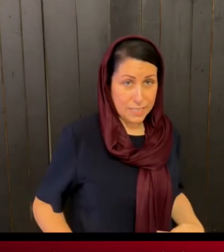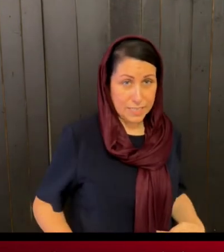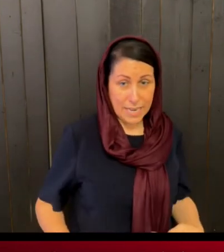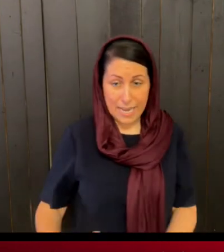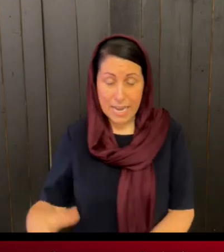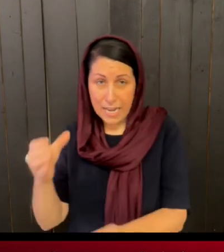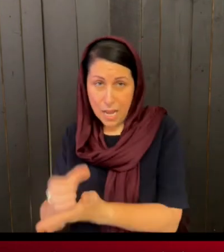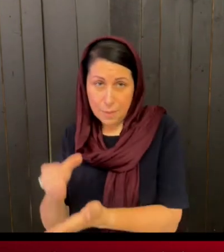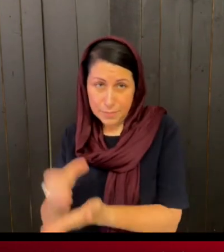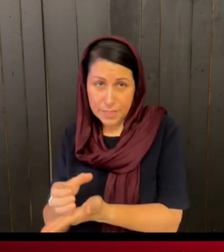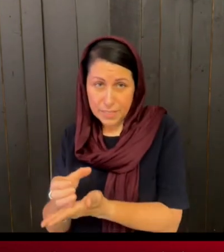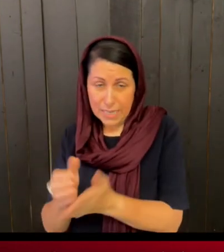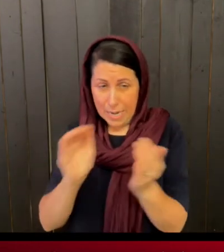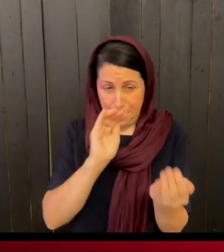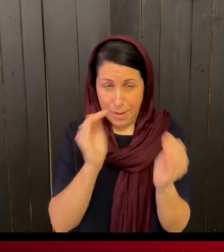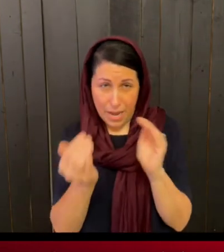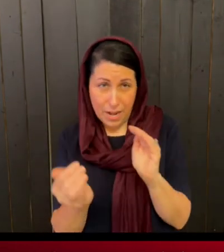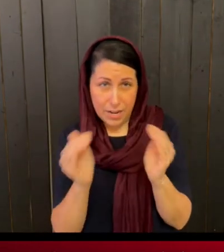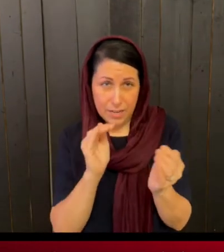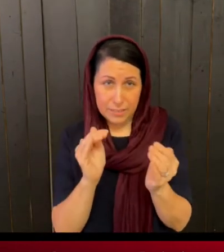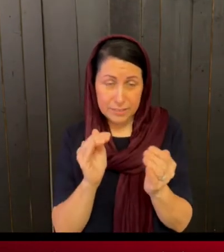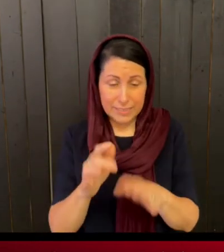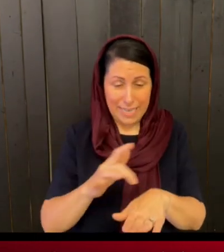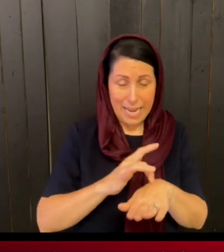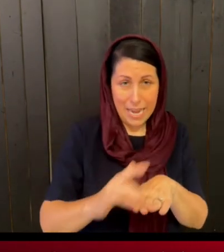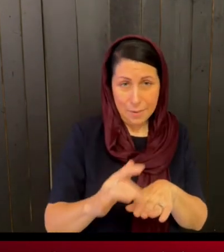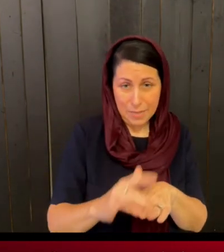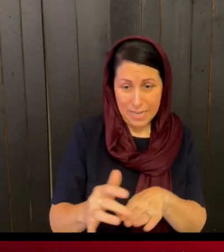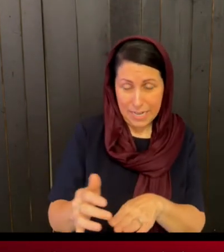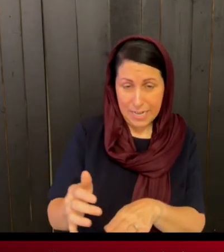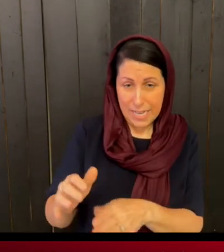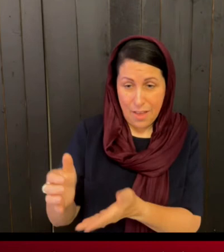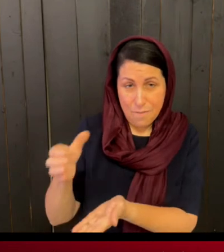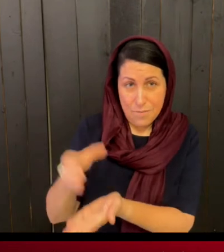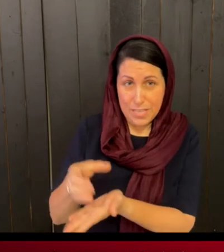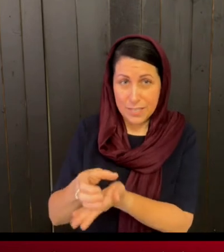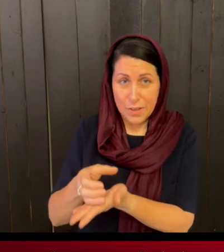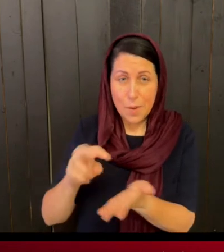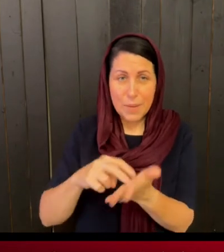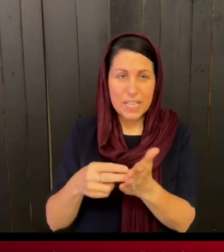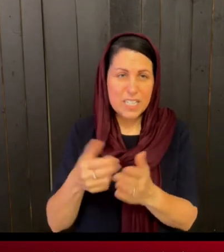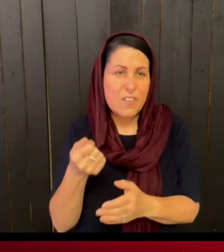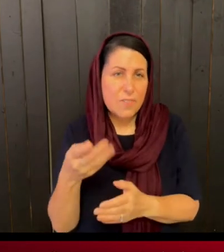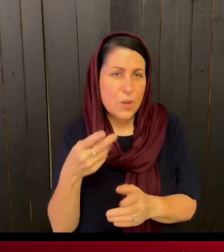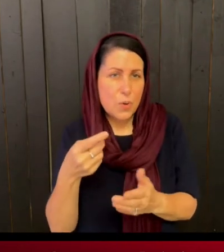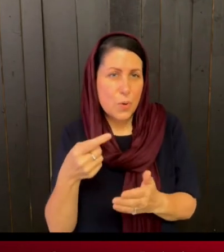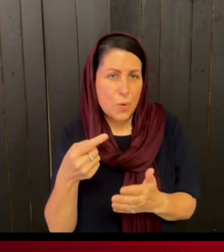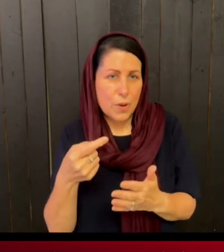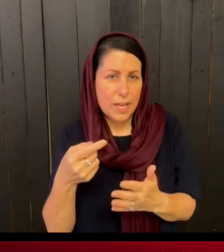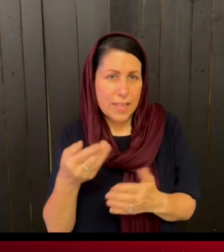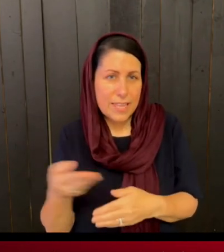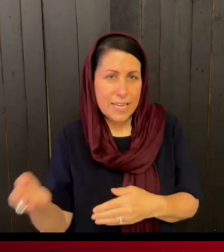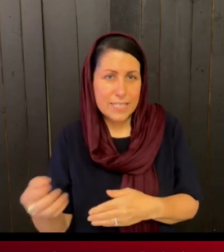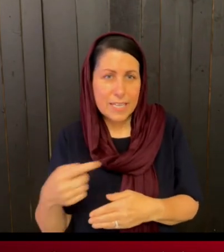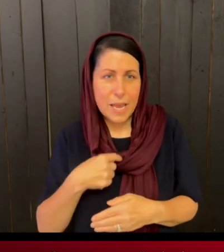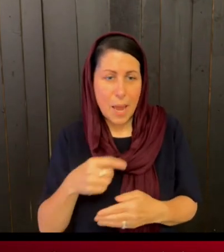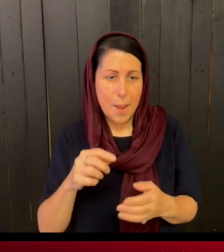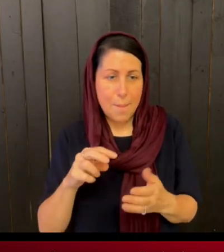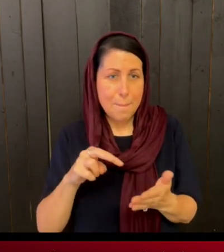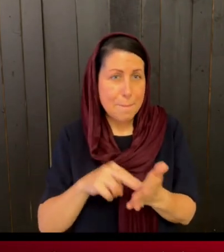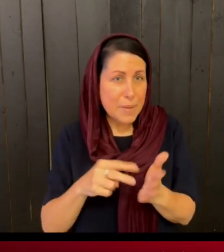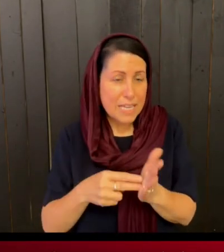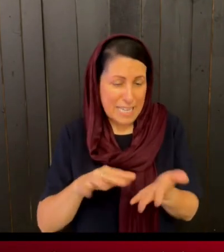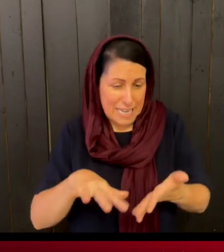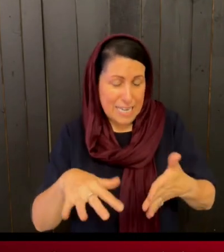to empty that vessel, I think, is basically a few different things that I took note on here. It's to die to self, to